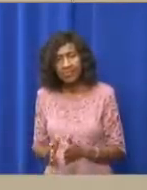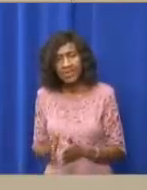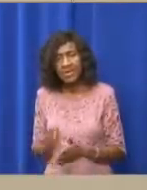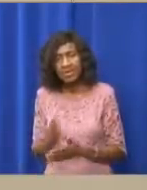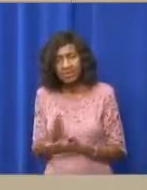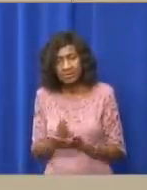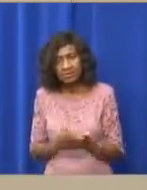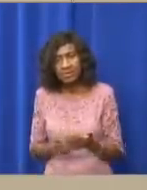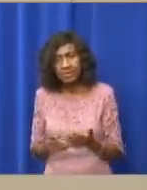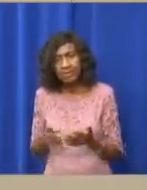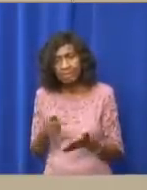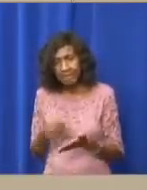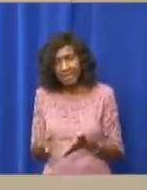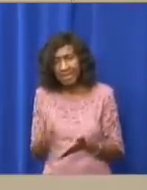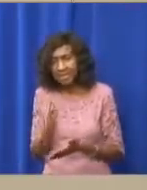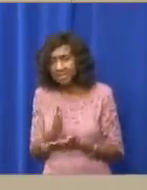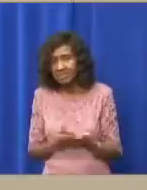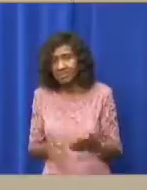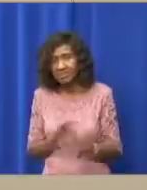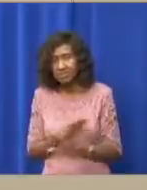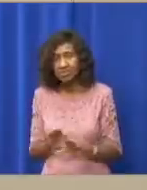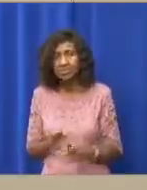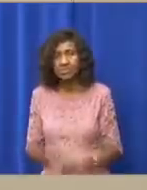haven't, obviously.